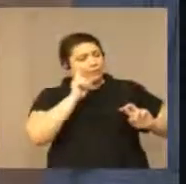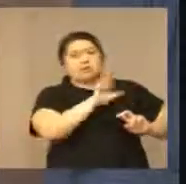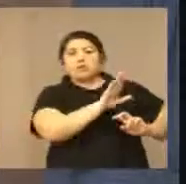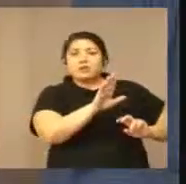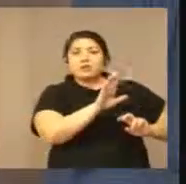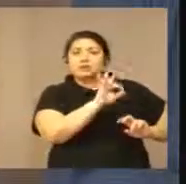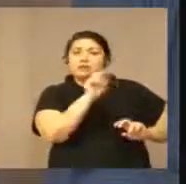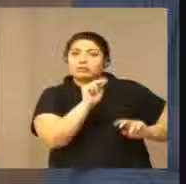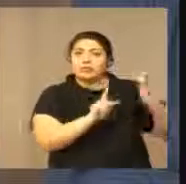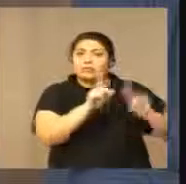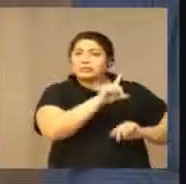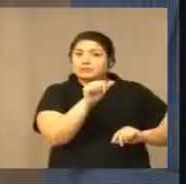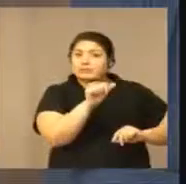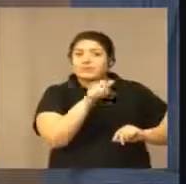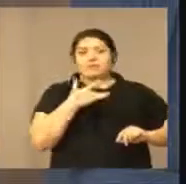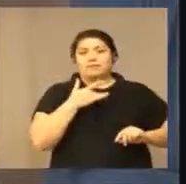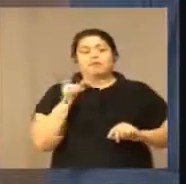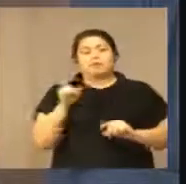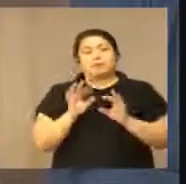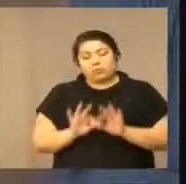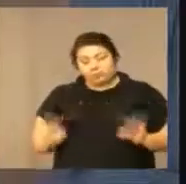belief, is fundamentally important.